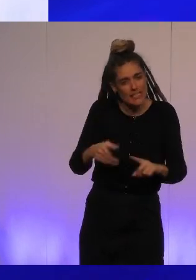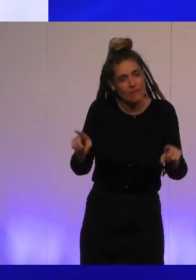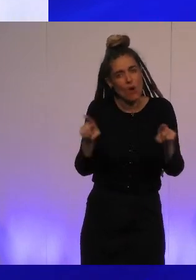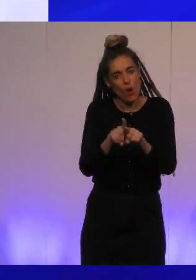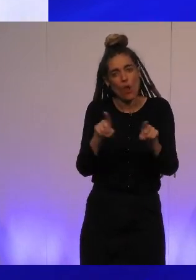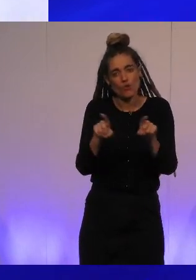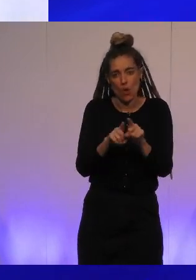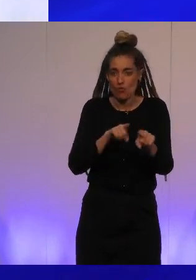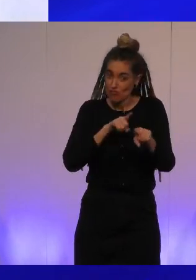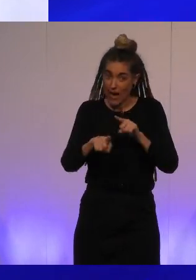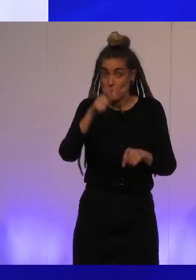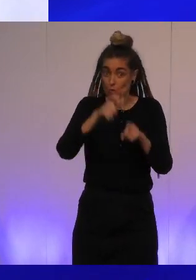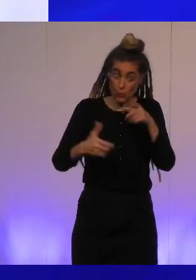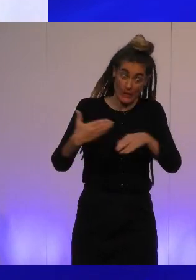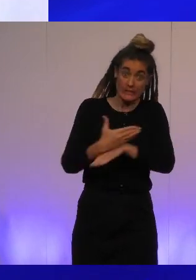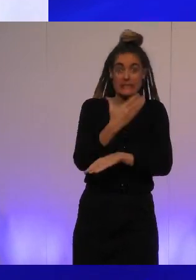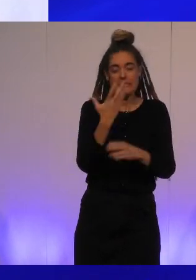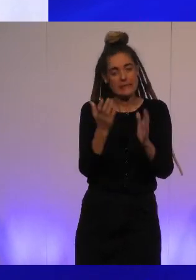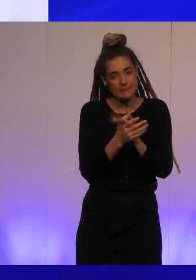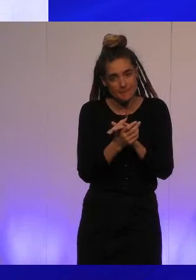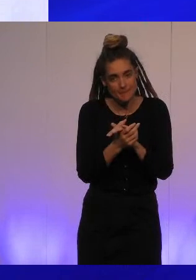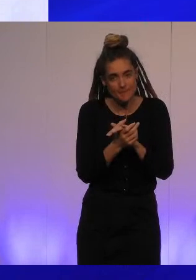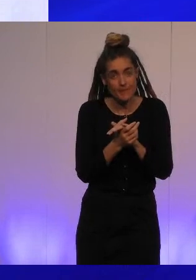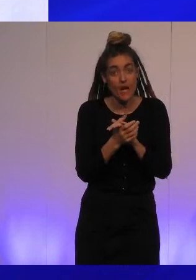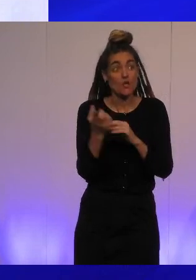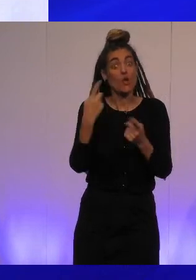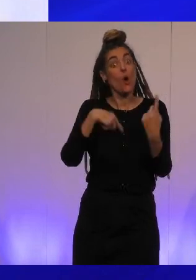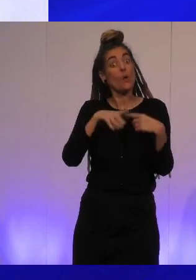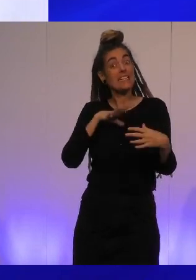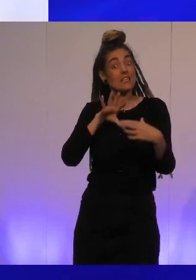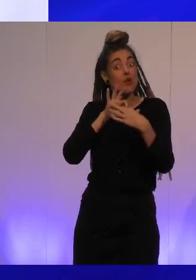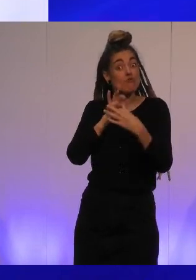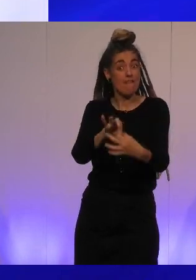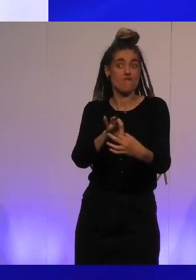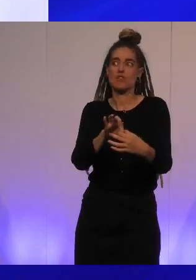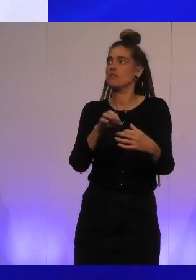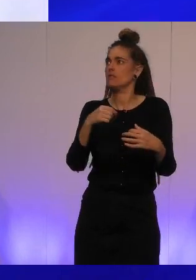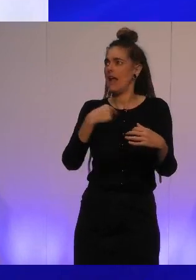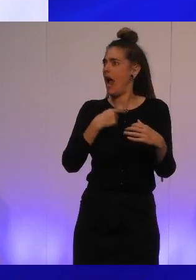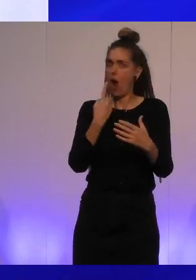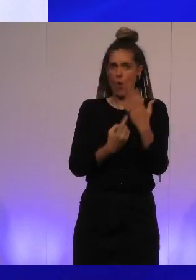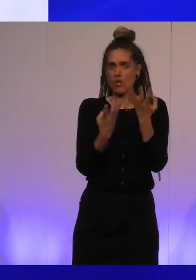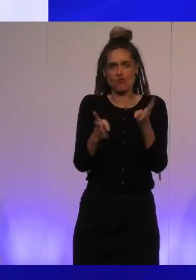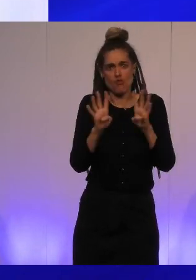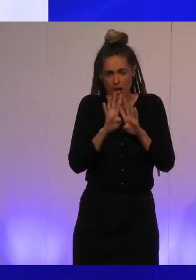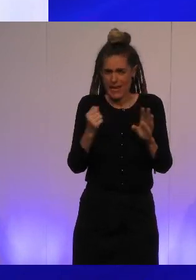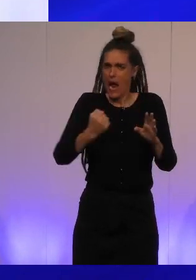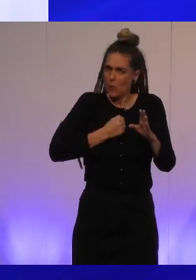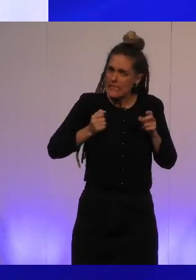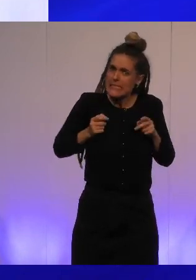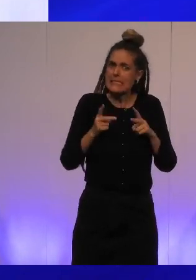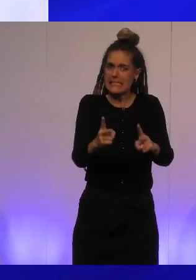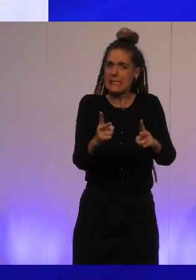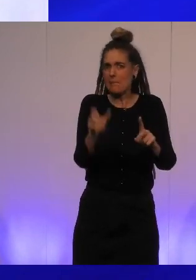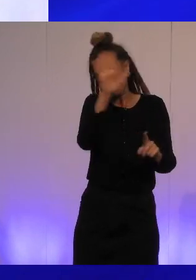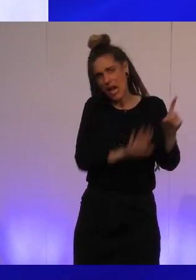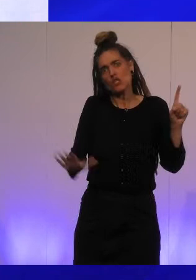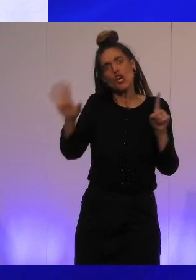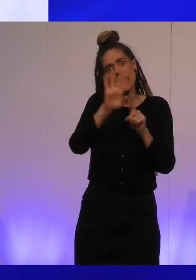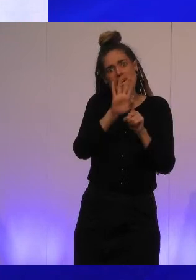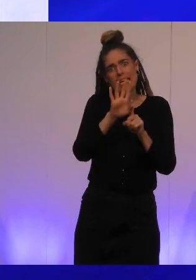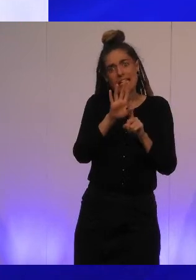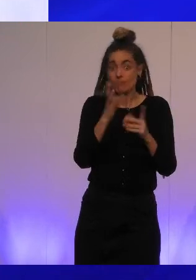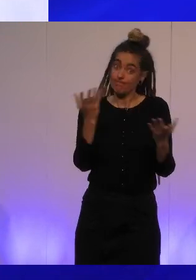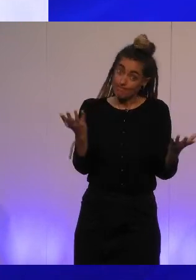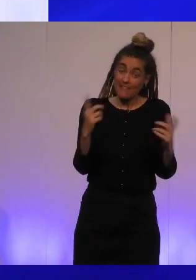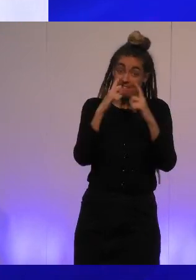do. And the reason I reference not only as a trust, but as a system and nationally, is something like the face masks.